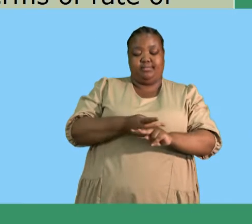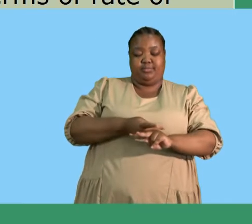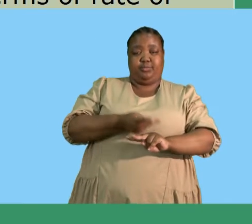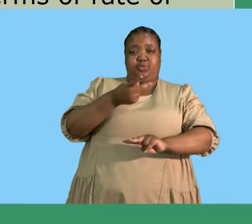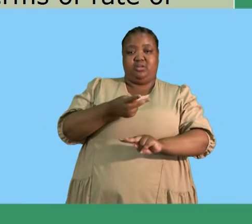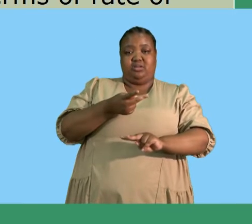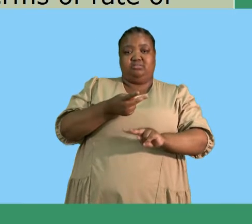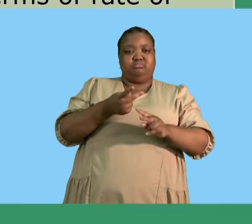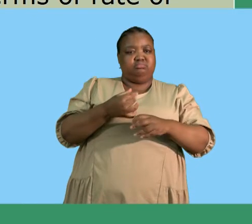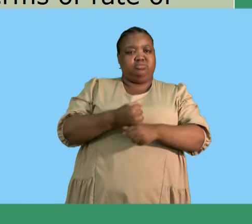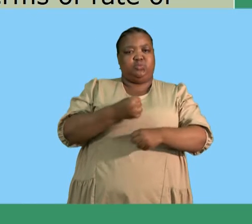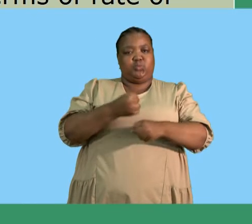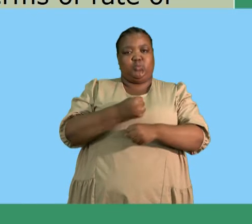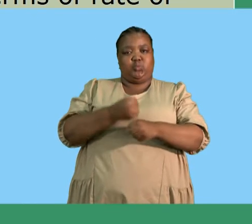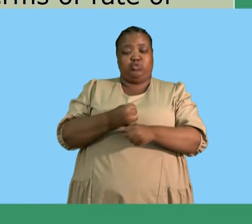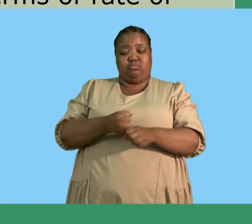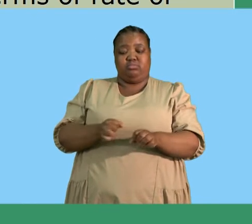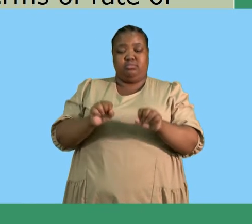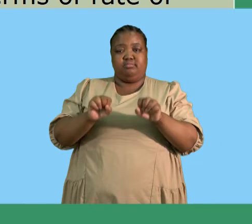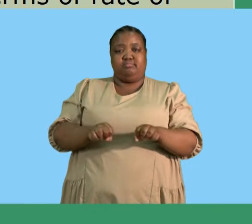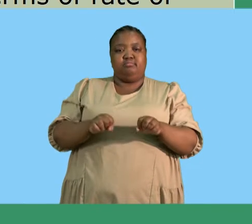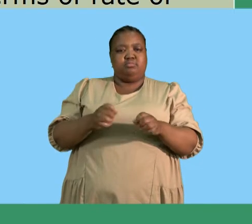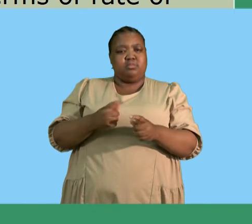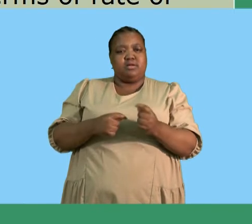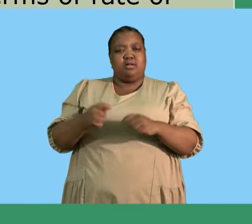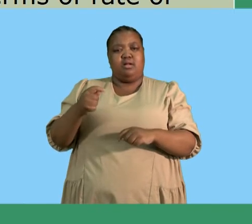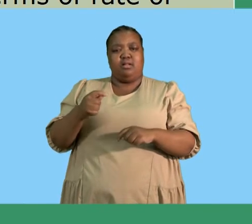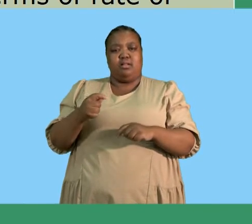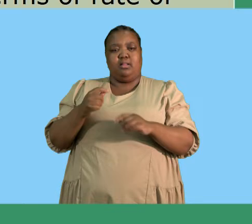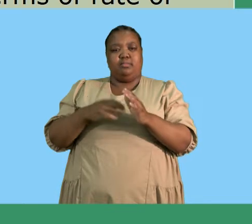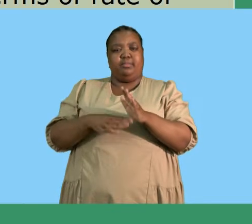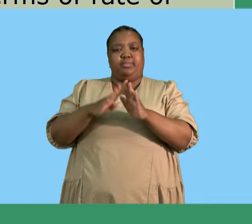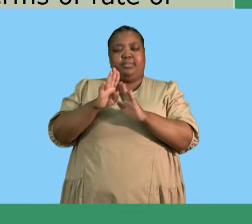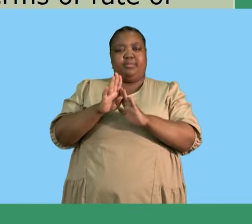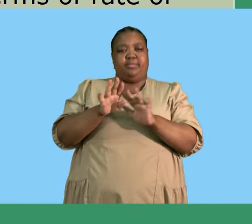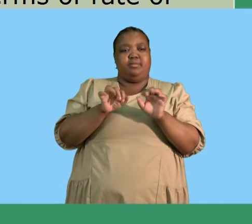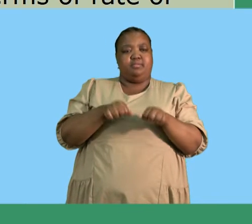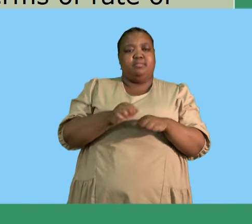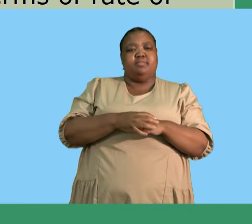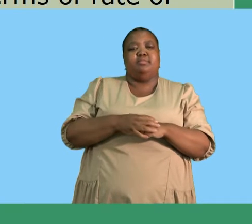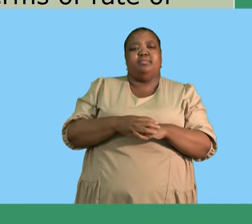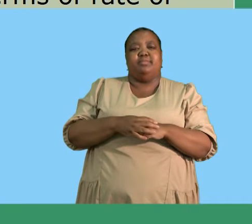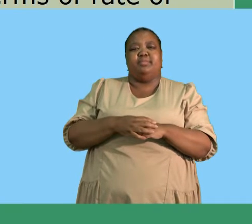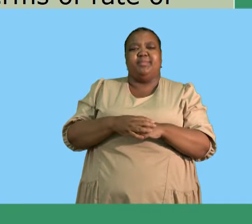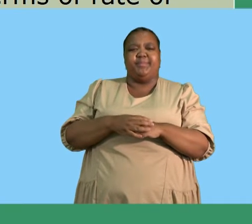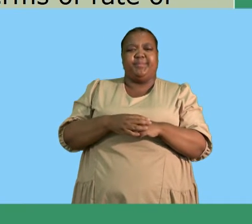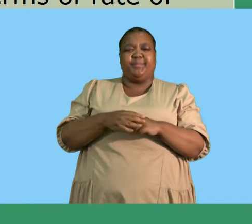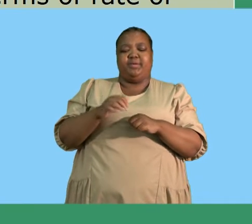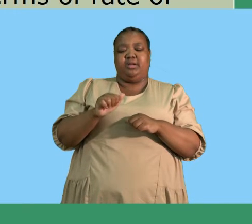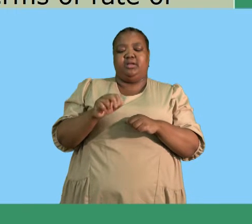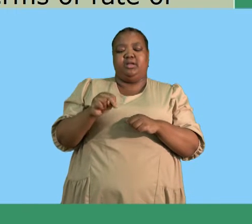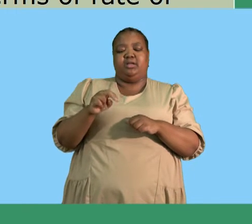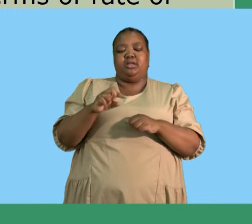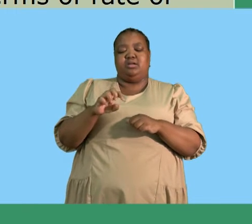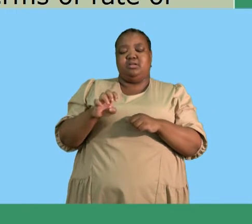the production in terms of the rate and output per unit of input. And then we have angel